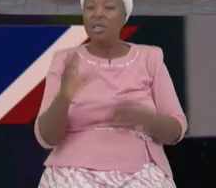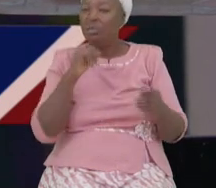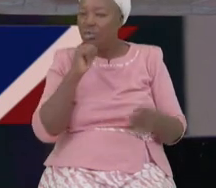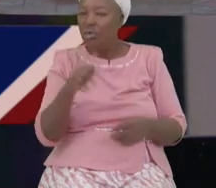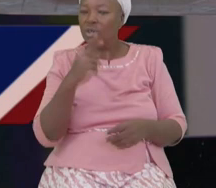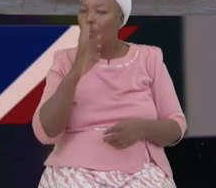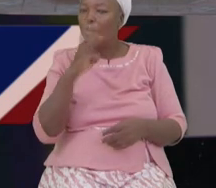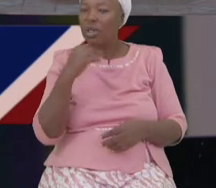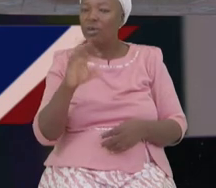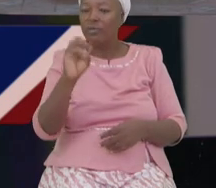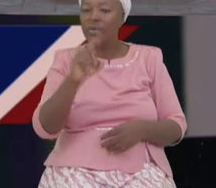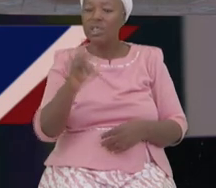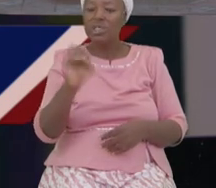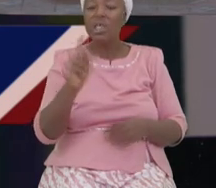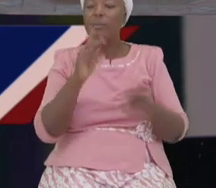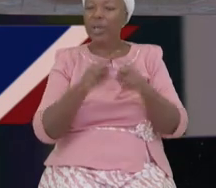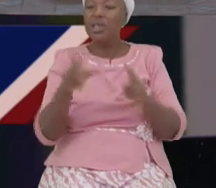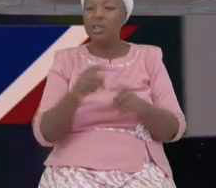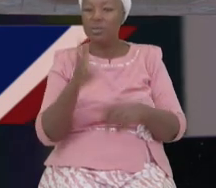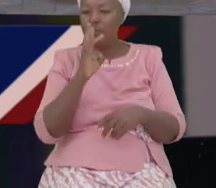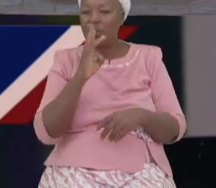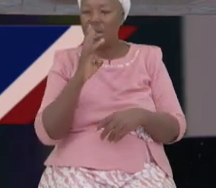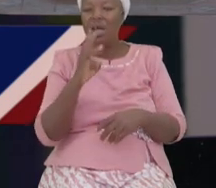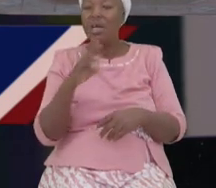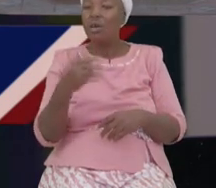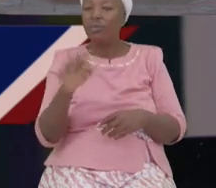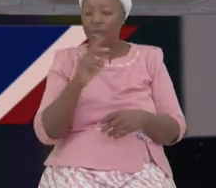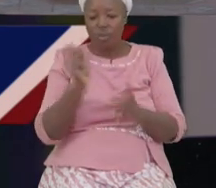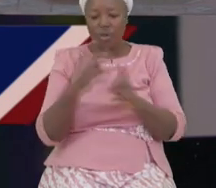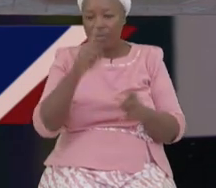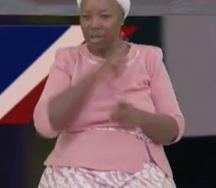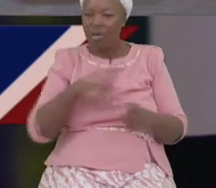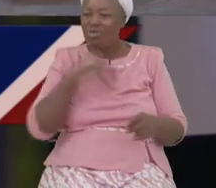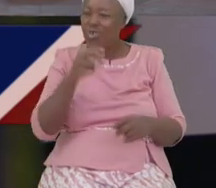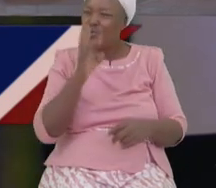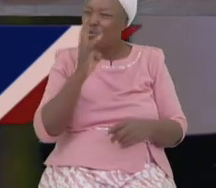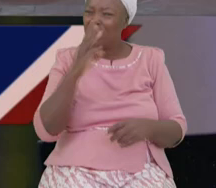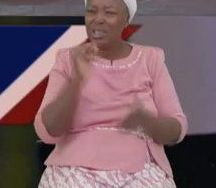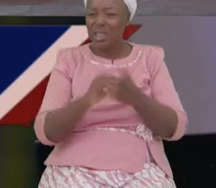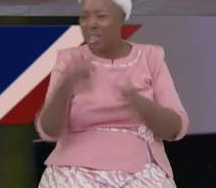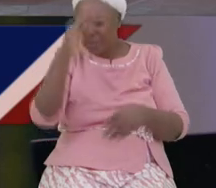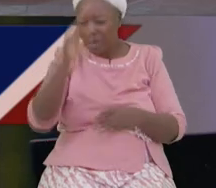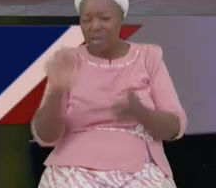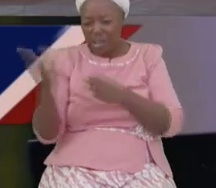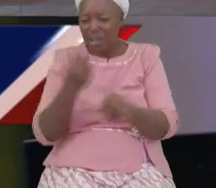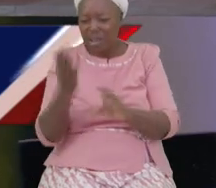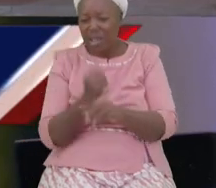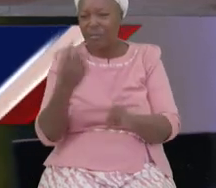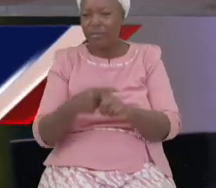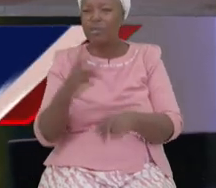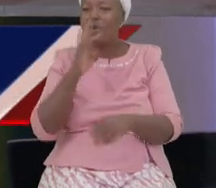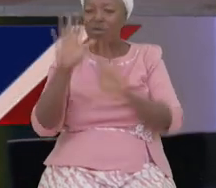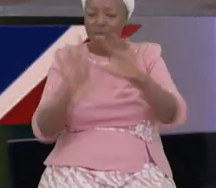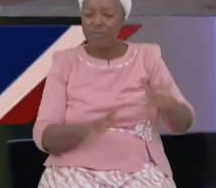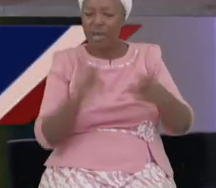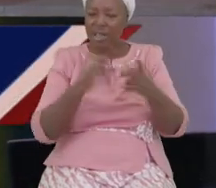It's not the water in the bottle. It's not anything that human beings have taken from the river. They put it in the bottle and then they